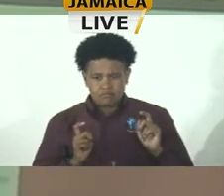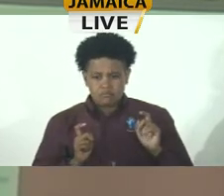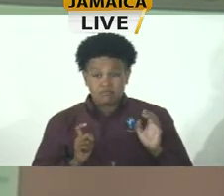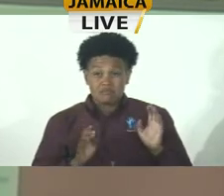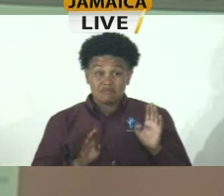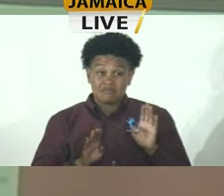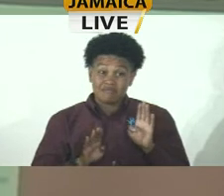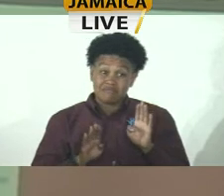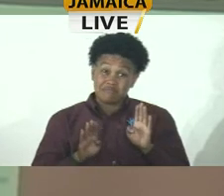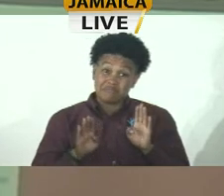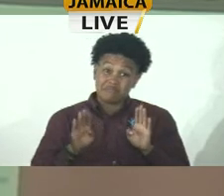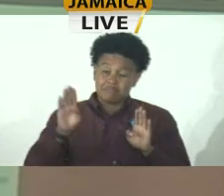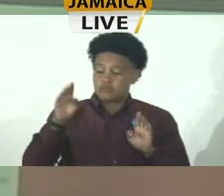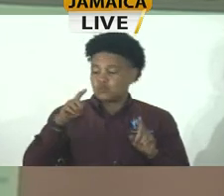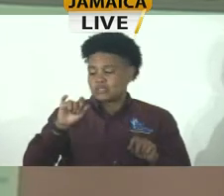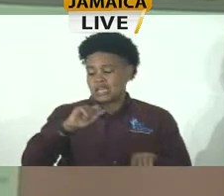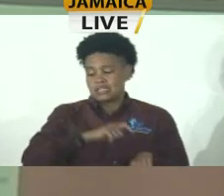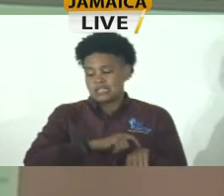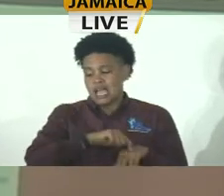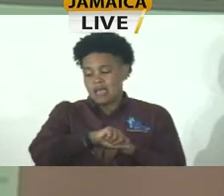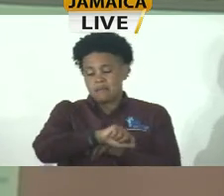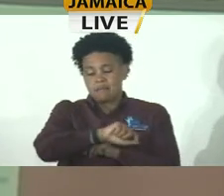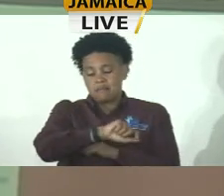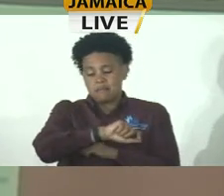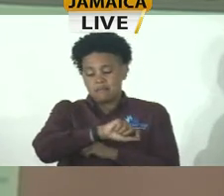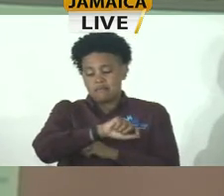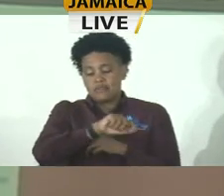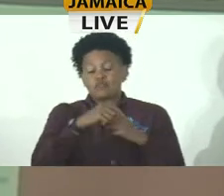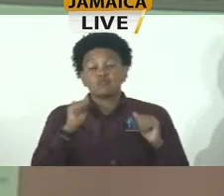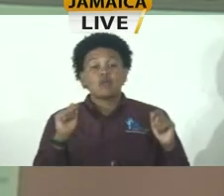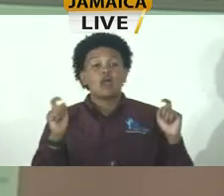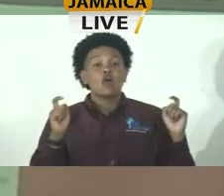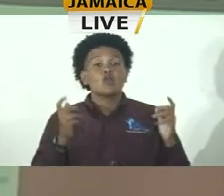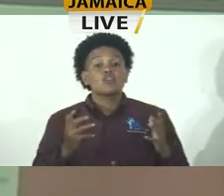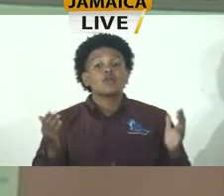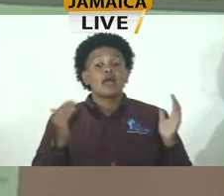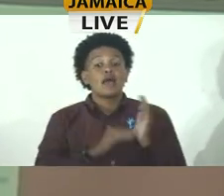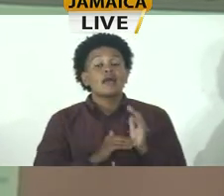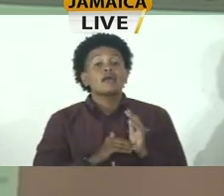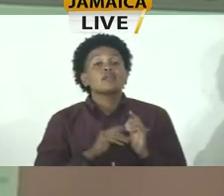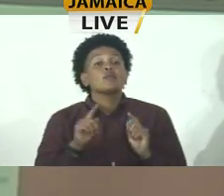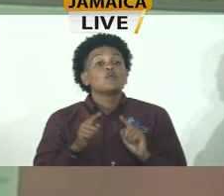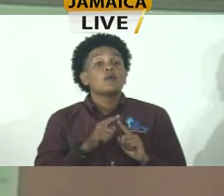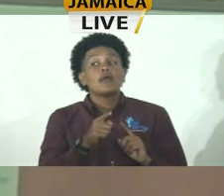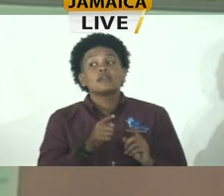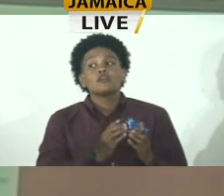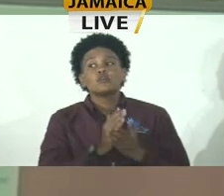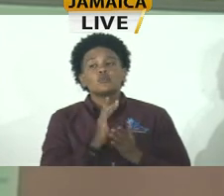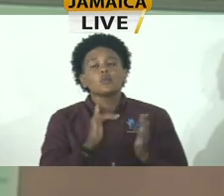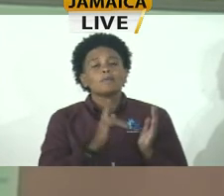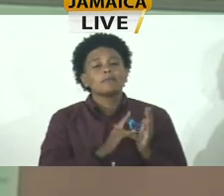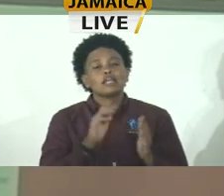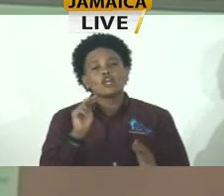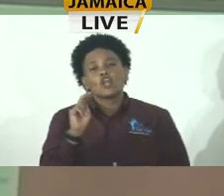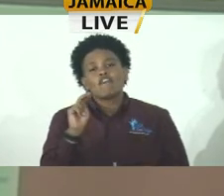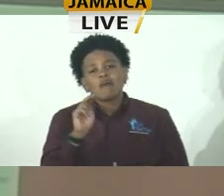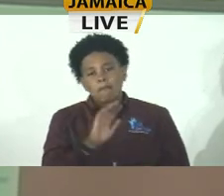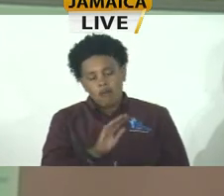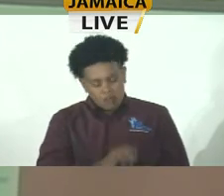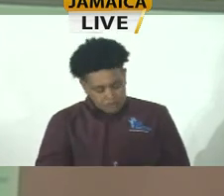happened during that time and we brought things under control again by mid november